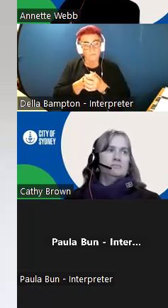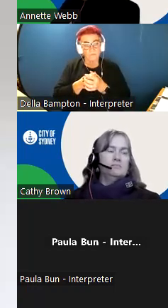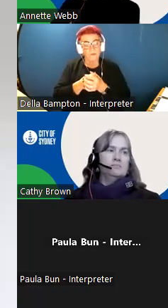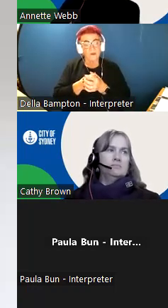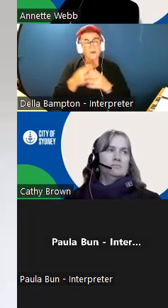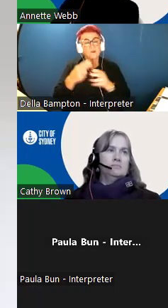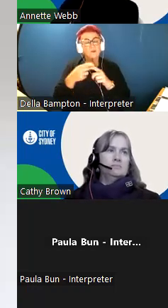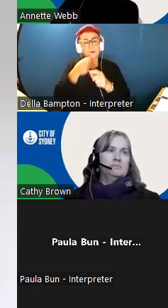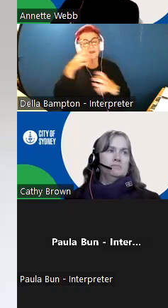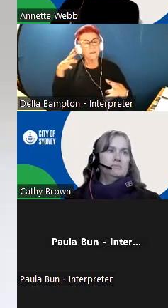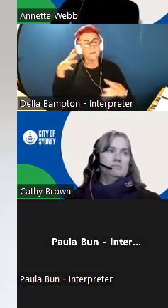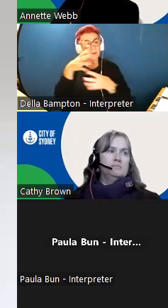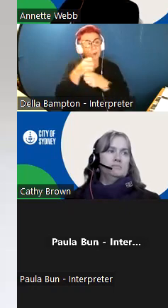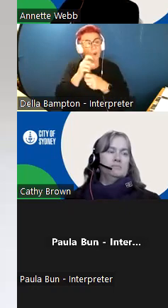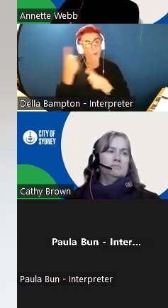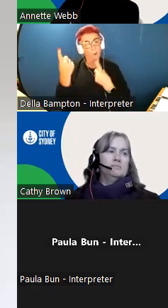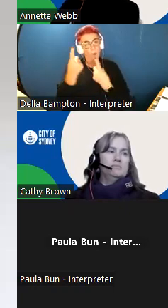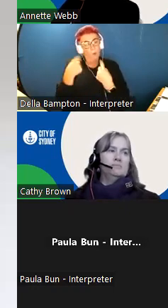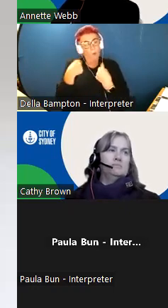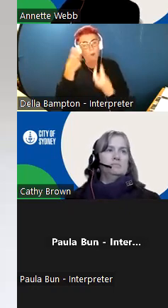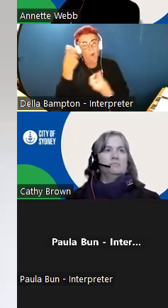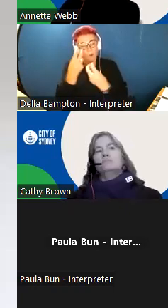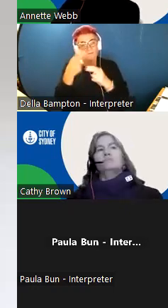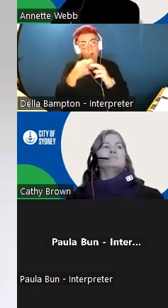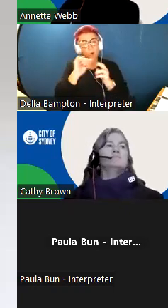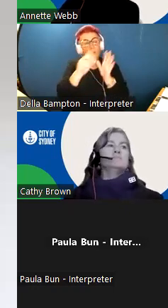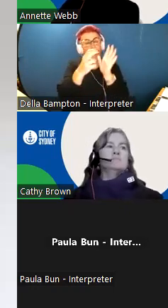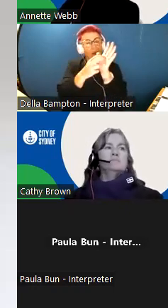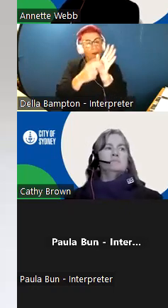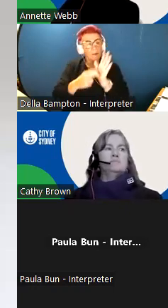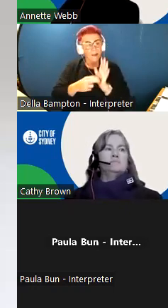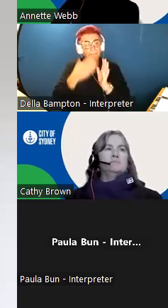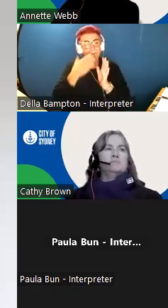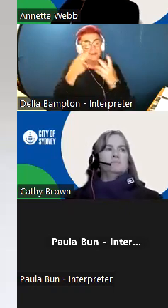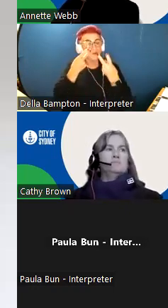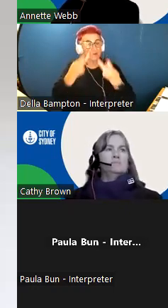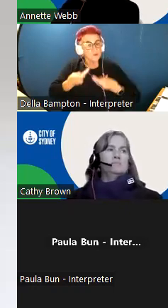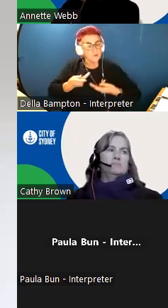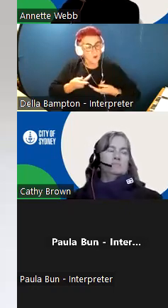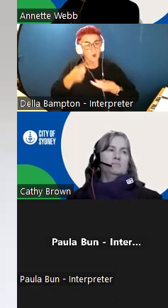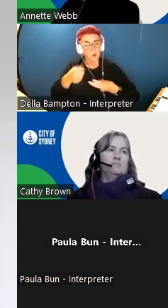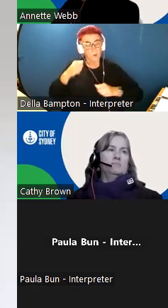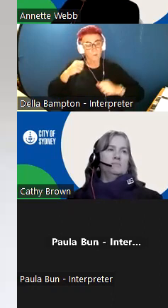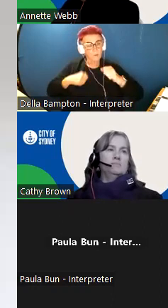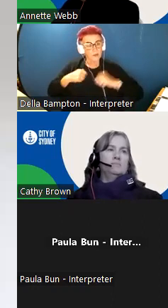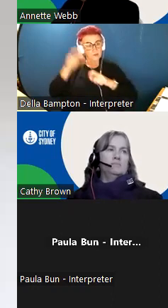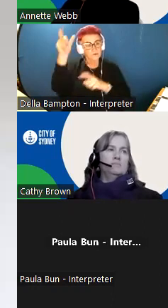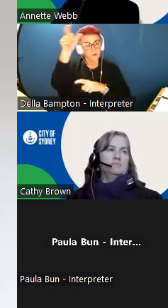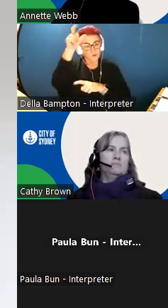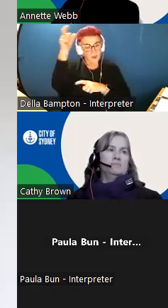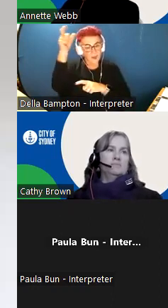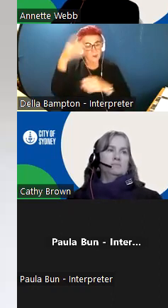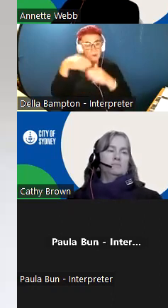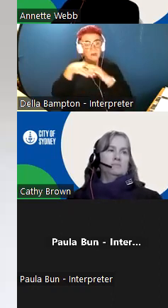To summarise what we're looking for, what we're looking to see in this application process, you'll need to show that you're a practising creative, that in